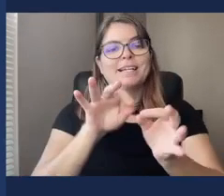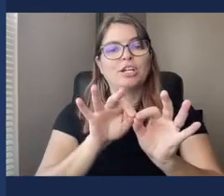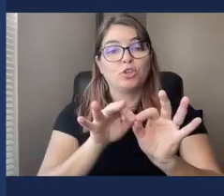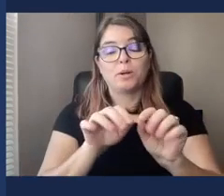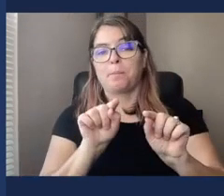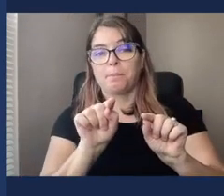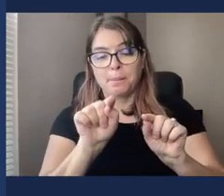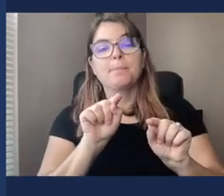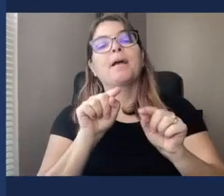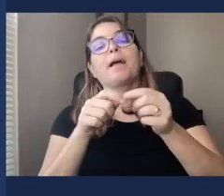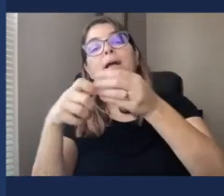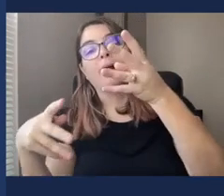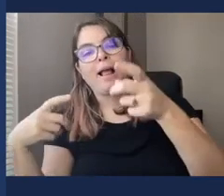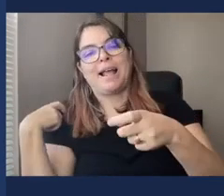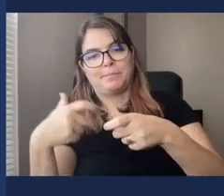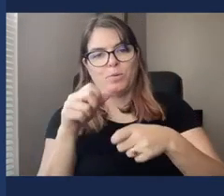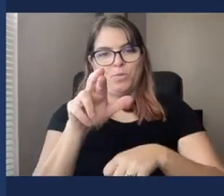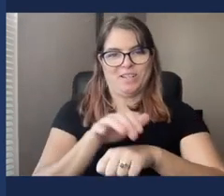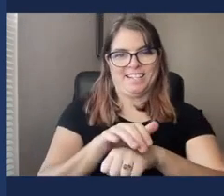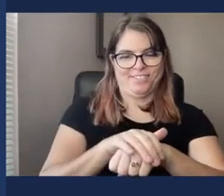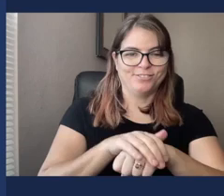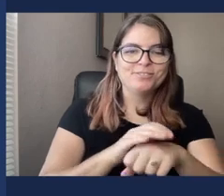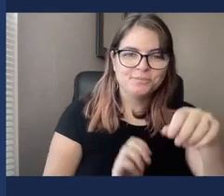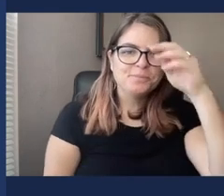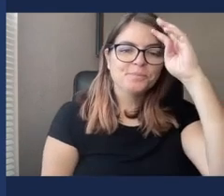your language, Español or English.